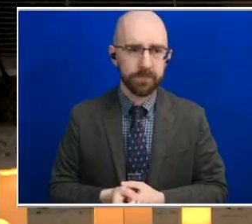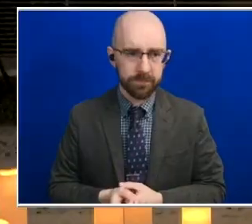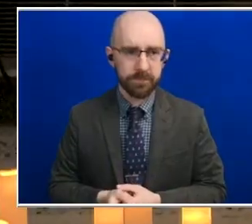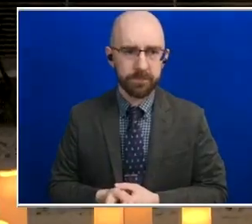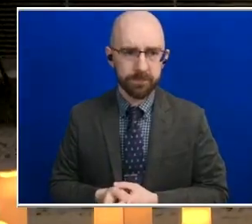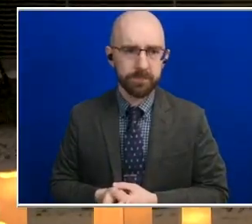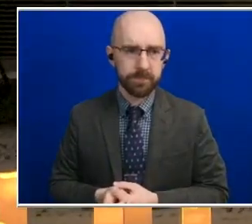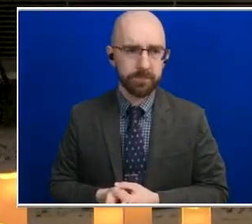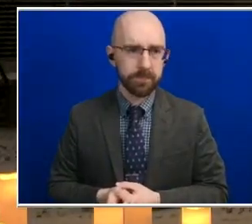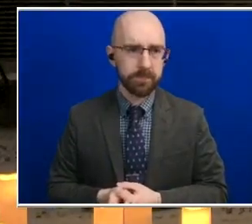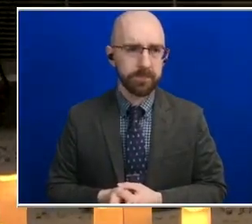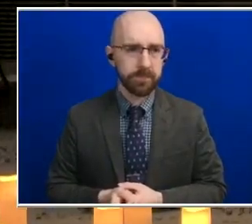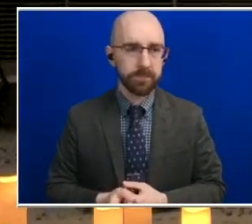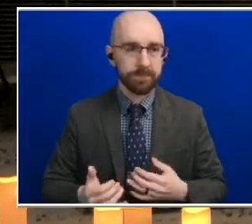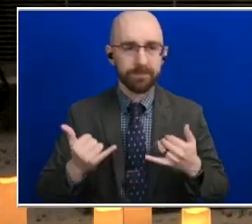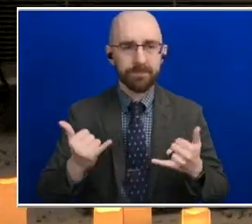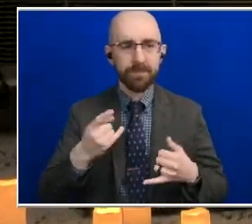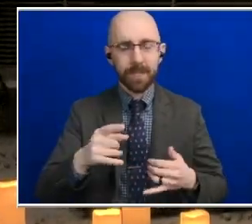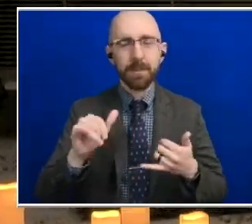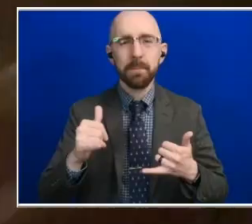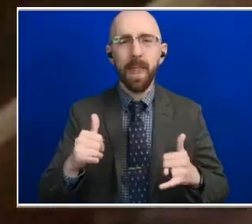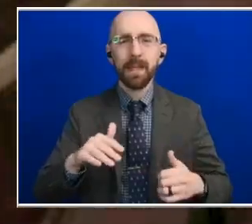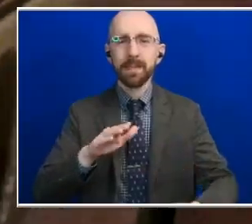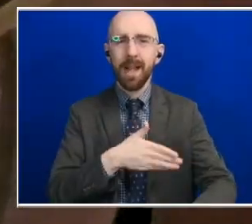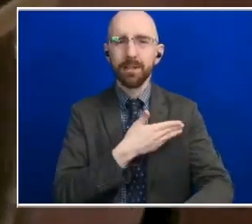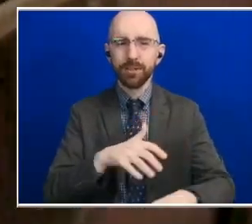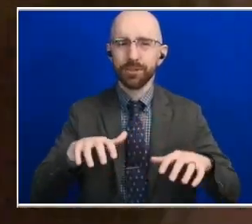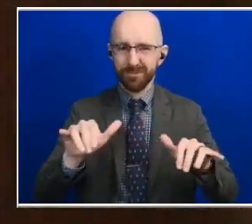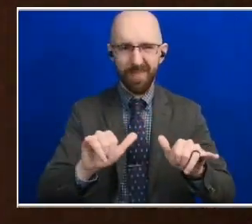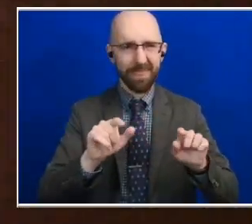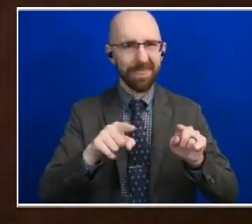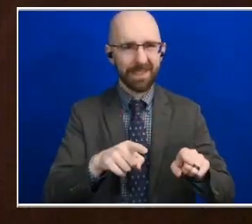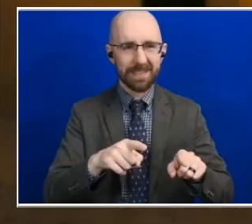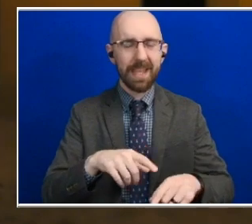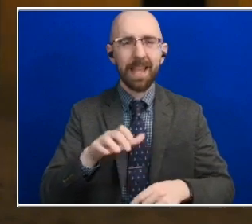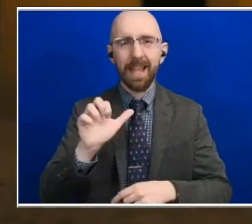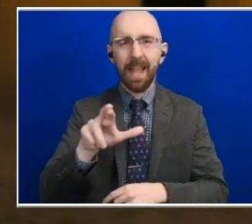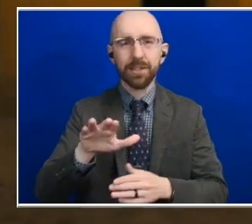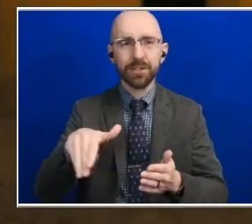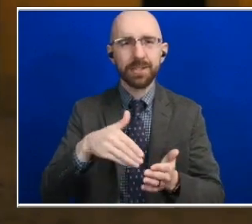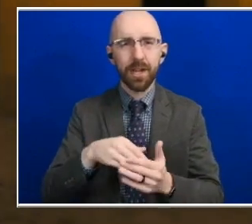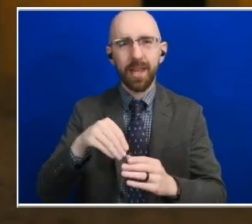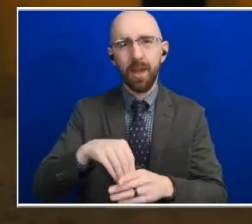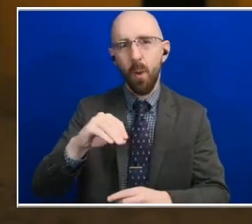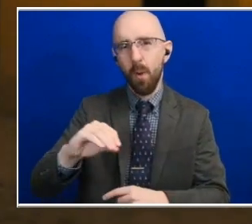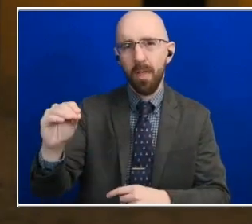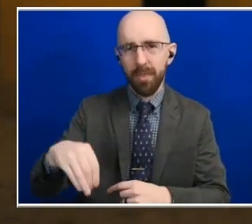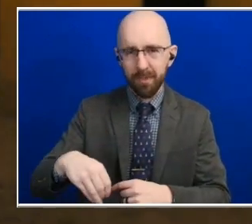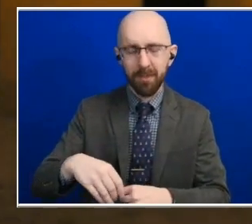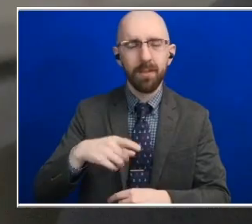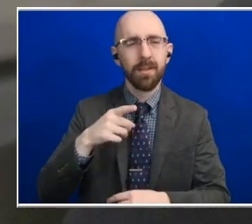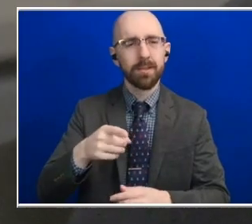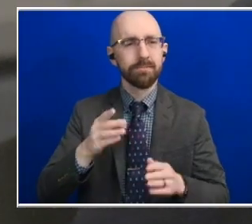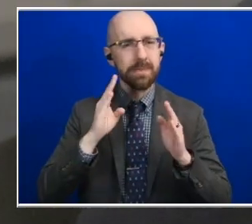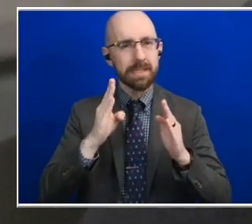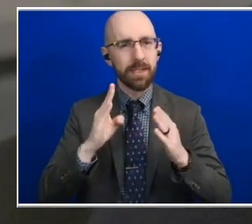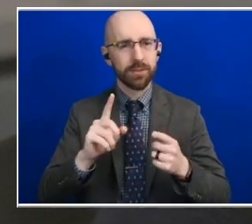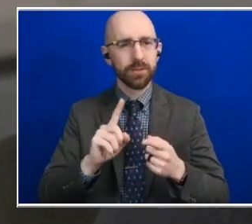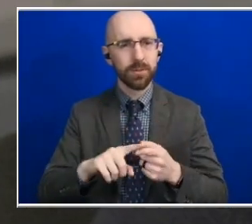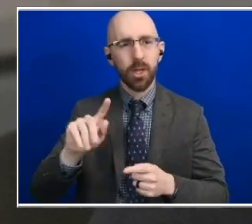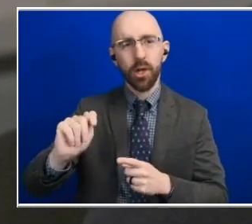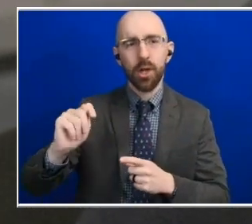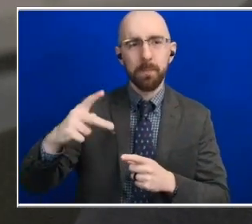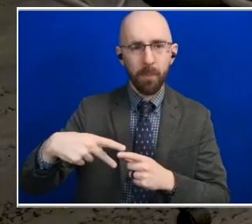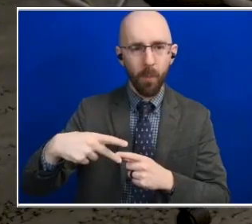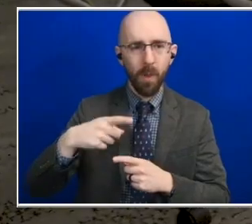Now he plays concerts like this at the Cancer Center in Olathe, drawing attention to the Turning Point Long